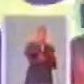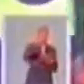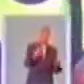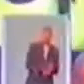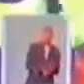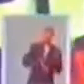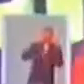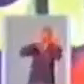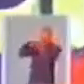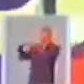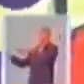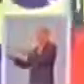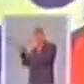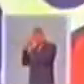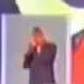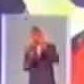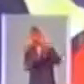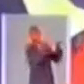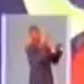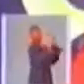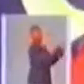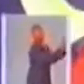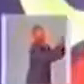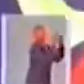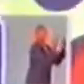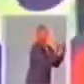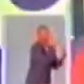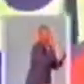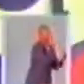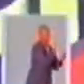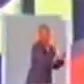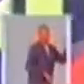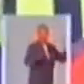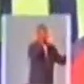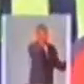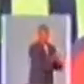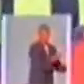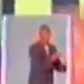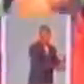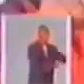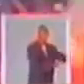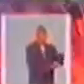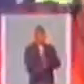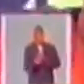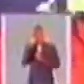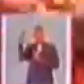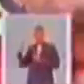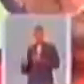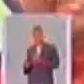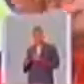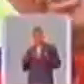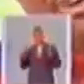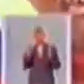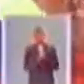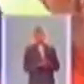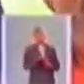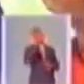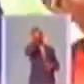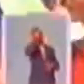wa, eja, ise, wadin tu sodu du no, wadin eko. Medofo, a uti eme. Enti Nehemia, afre Israel, empenim